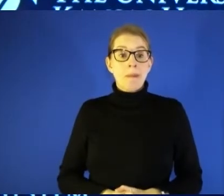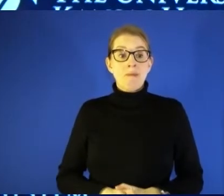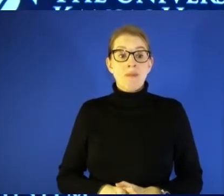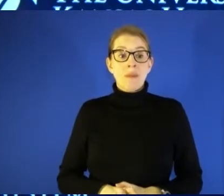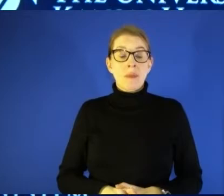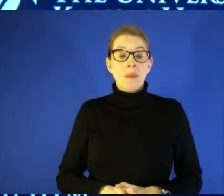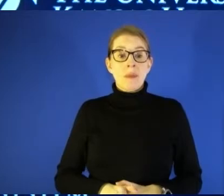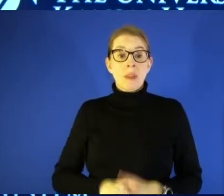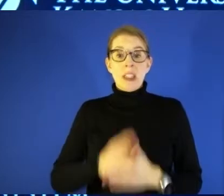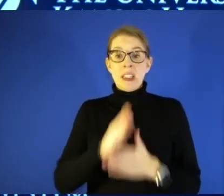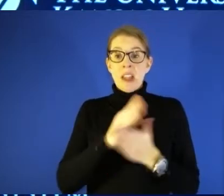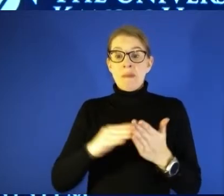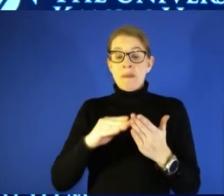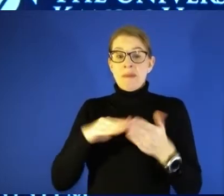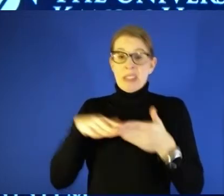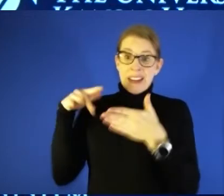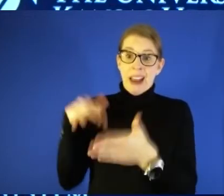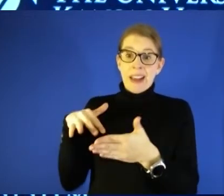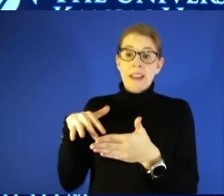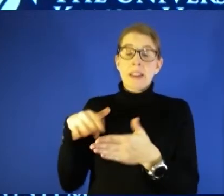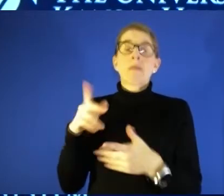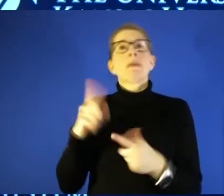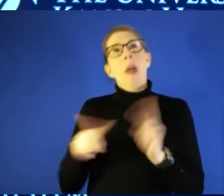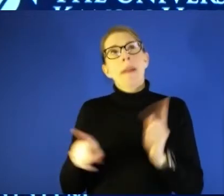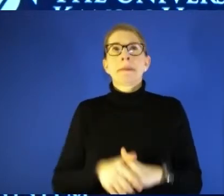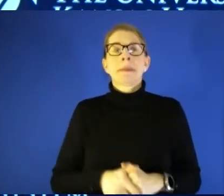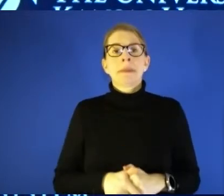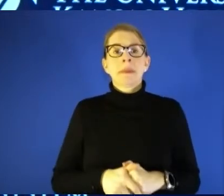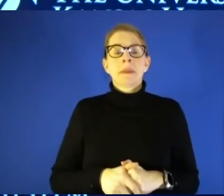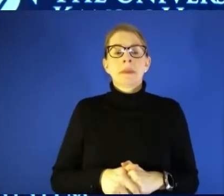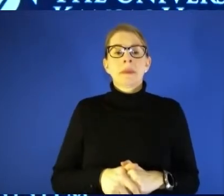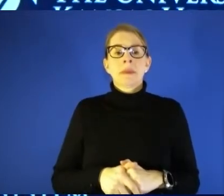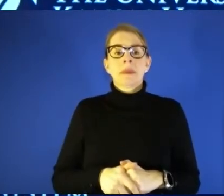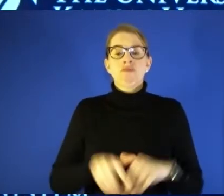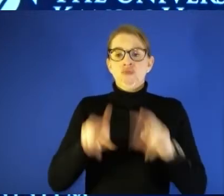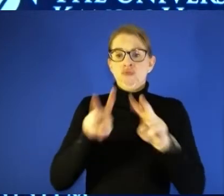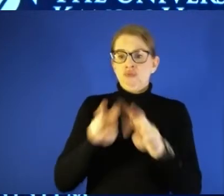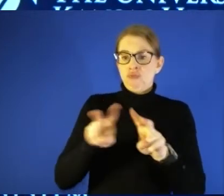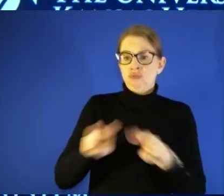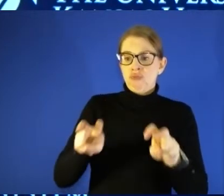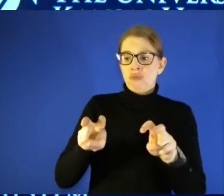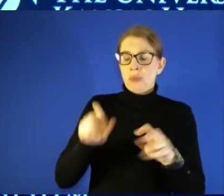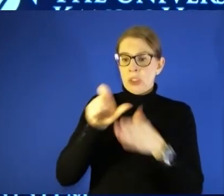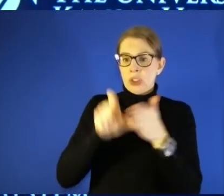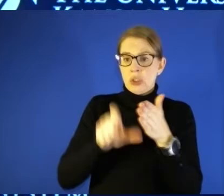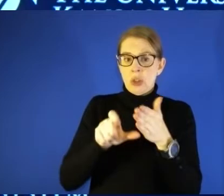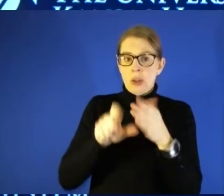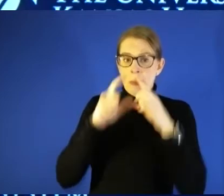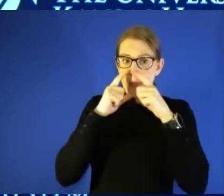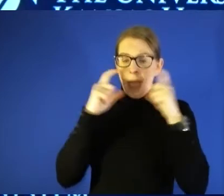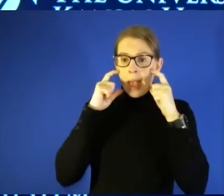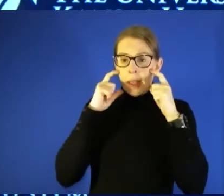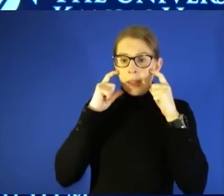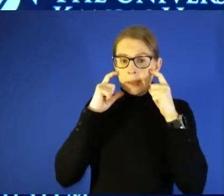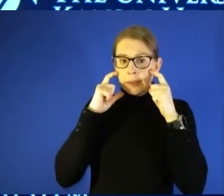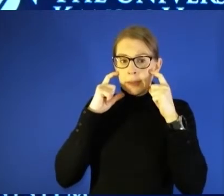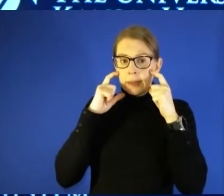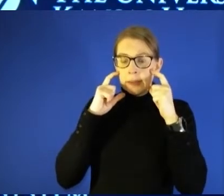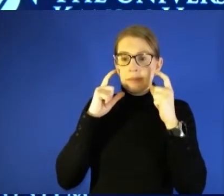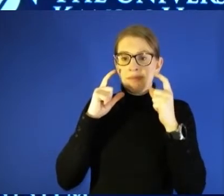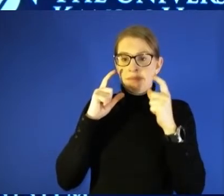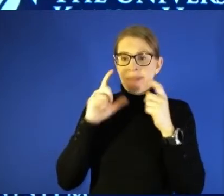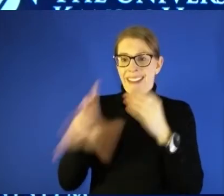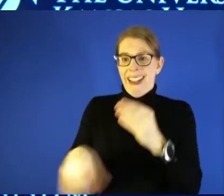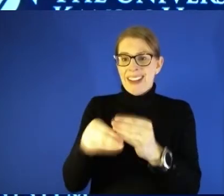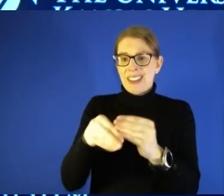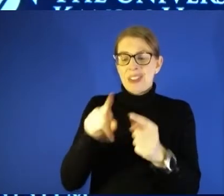strong studies, not studies, but looking at what have surgical masks contributed to in regards to pollution and in the